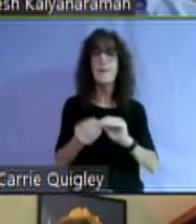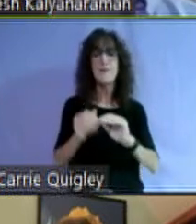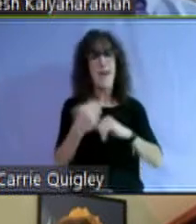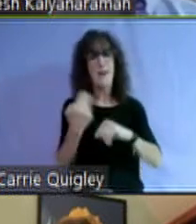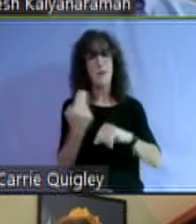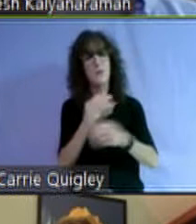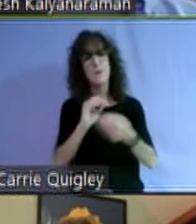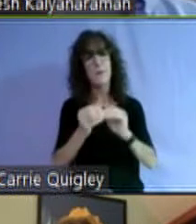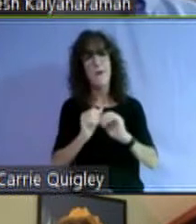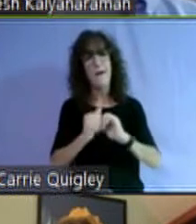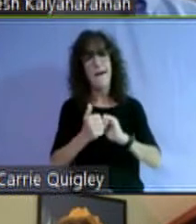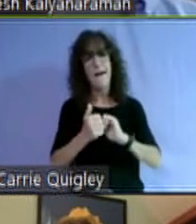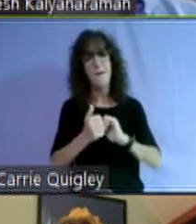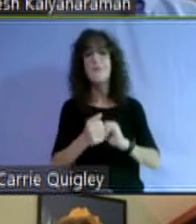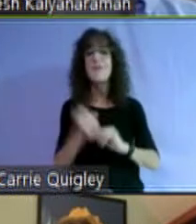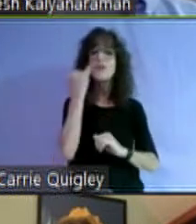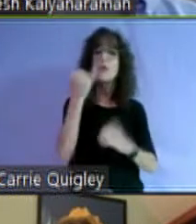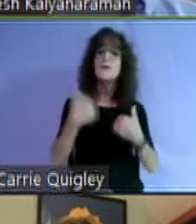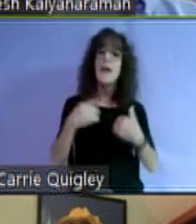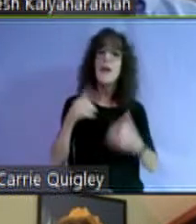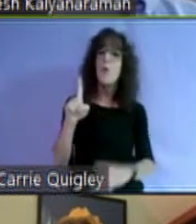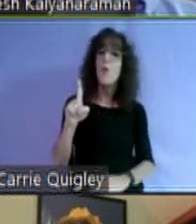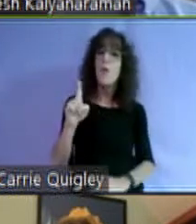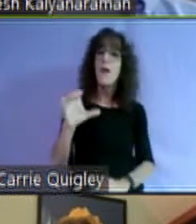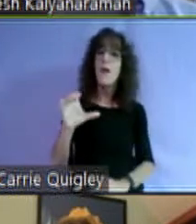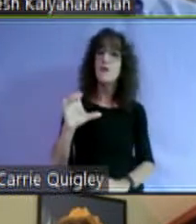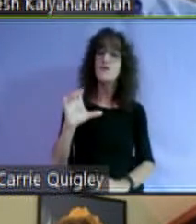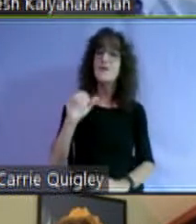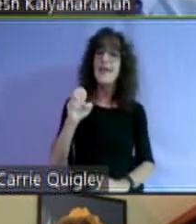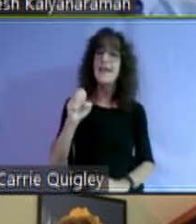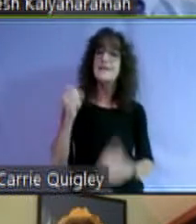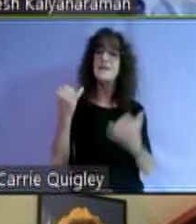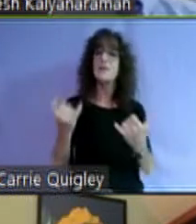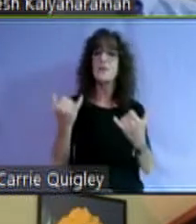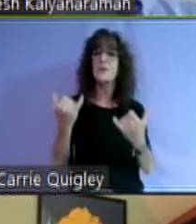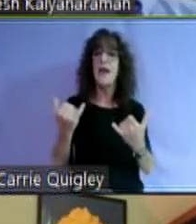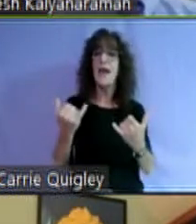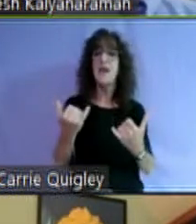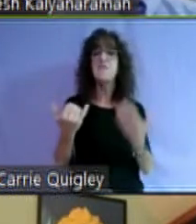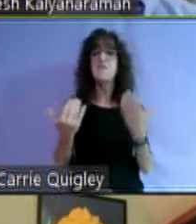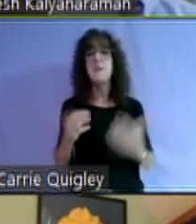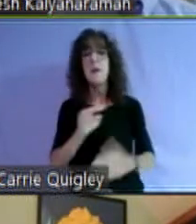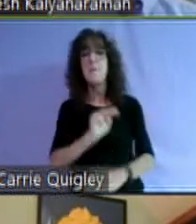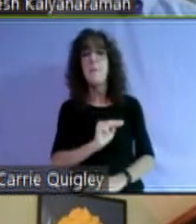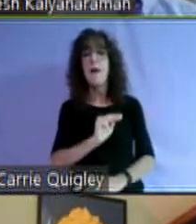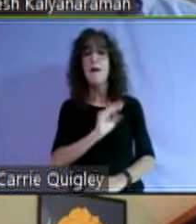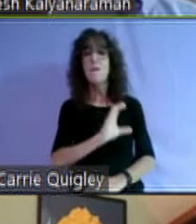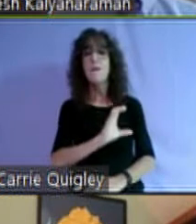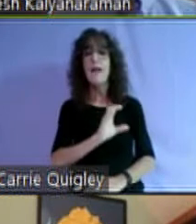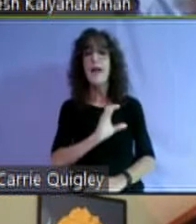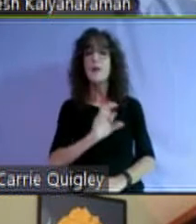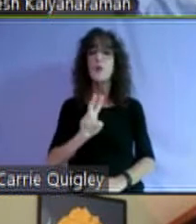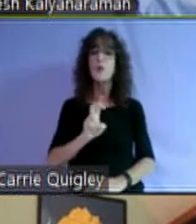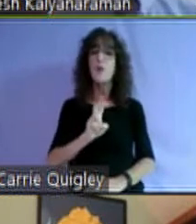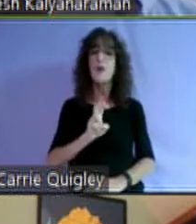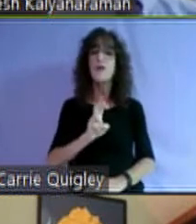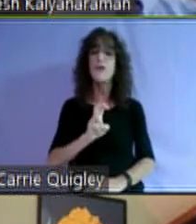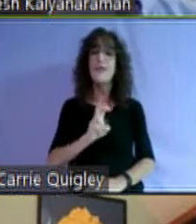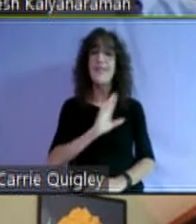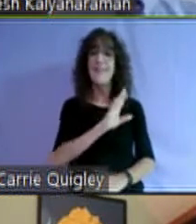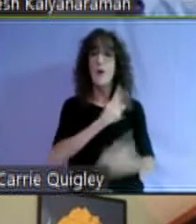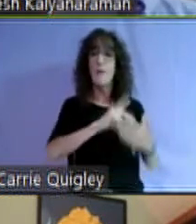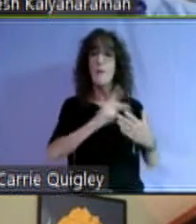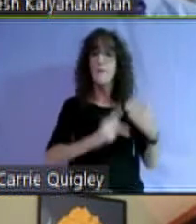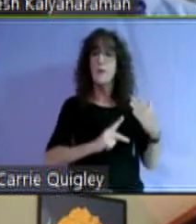that? Let's say we had 100 cases today, and let's say Montgomery County had 200 cases. Well, because their population